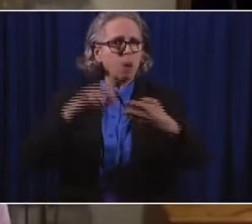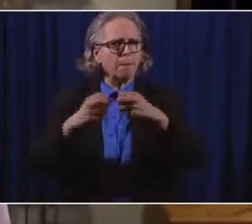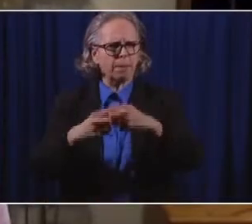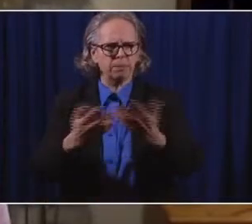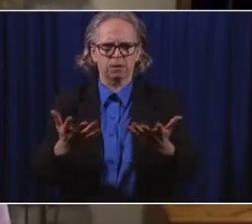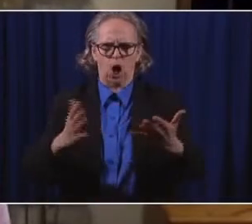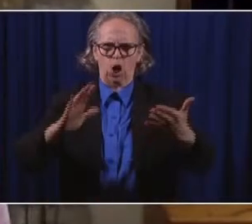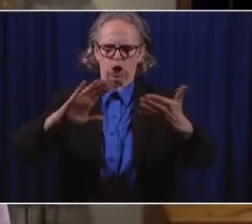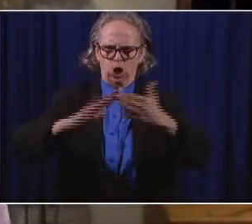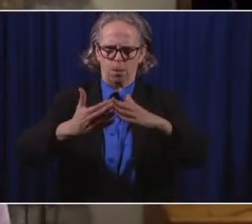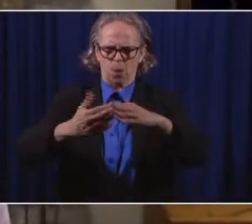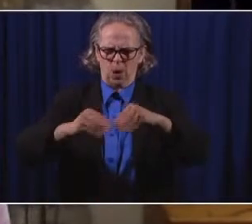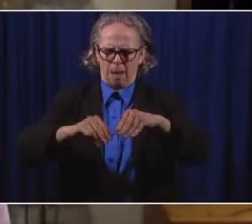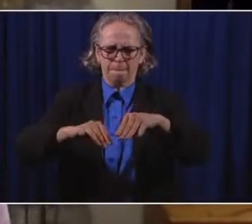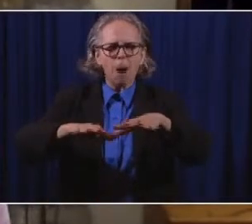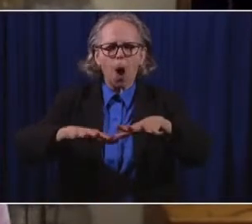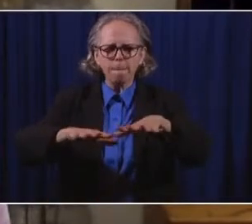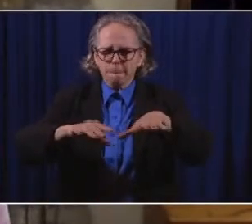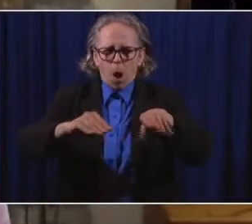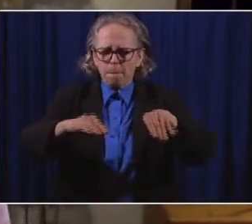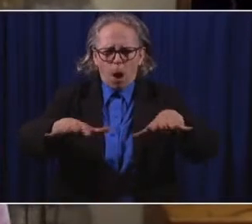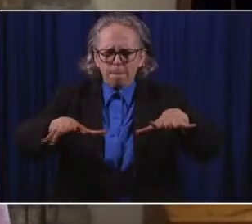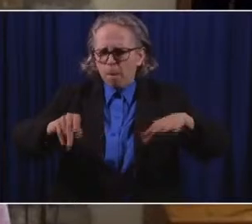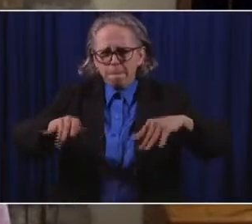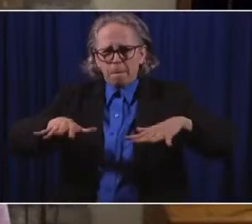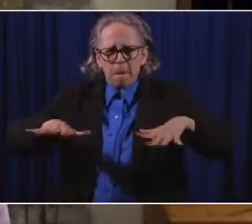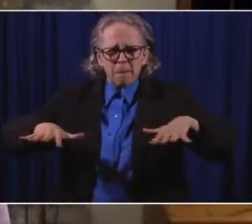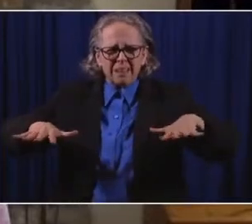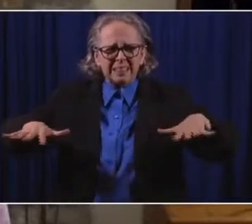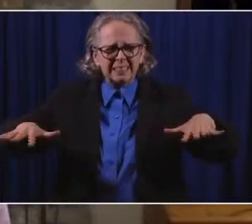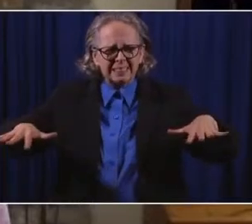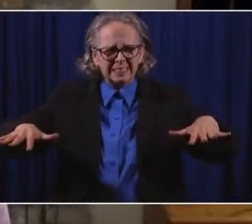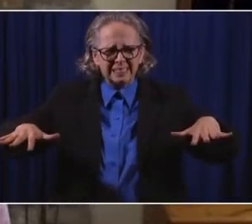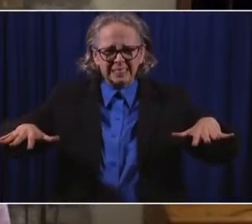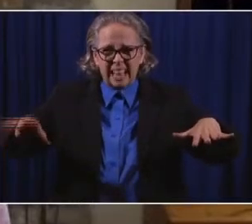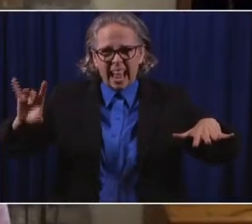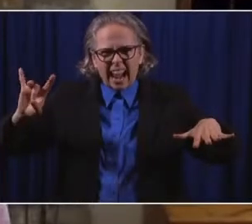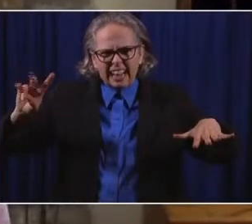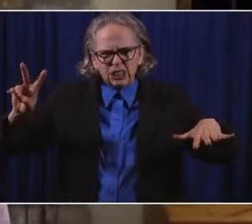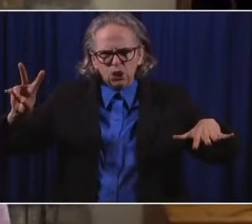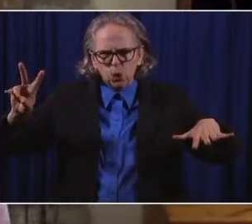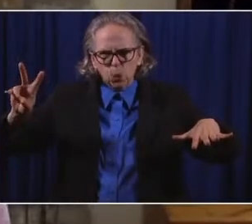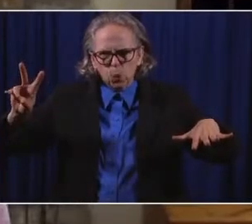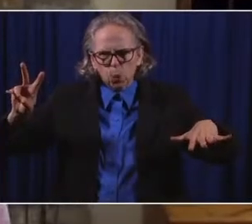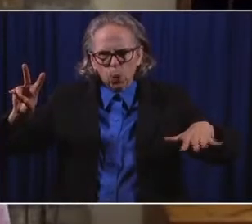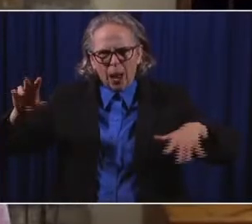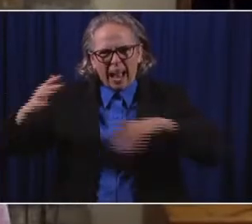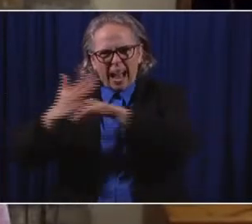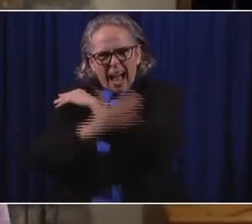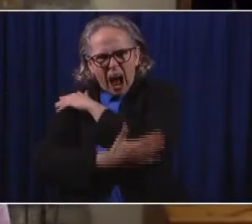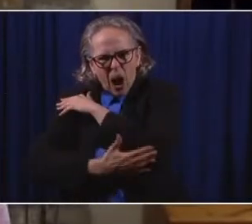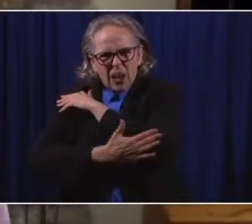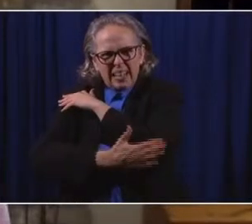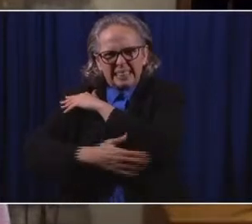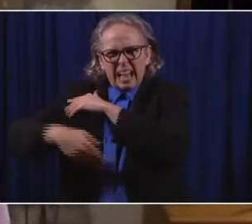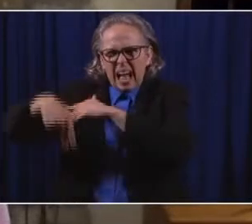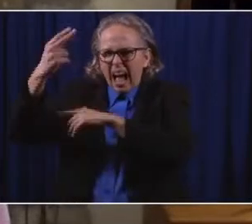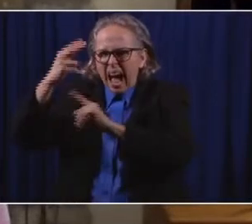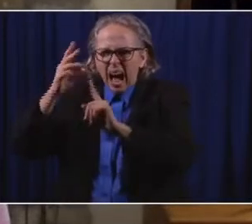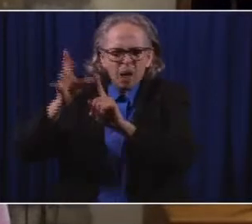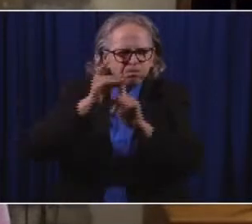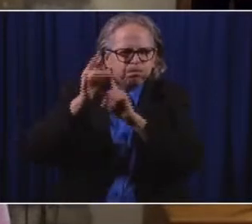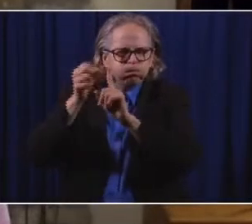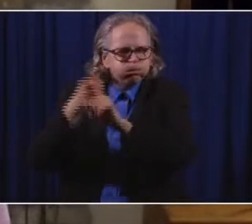incidence counties, I am today asking leaders in every single